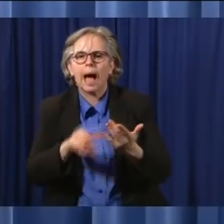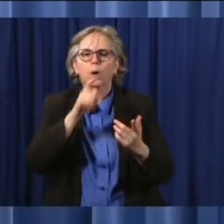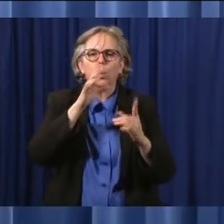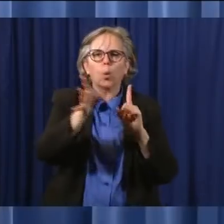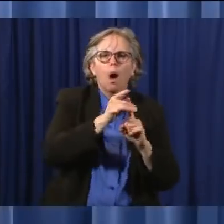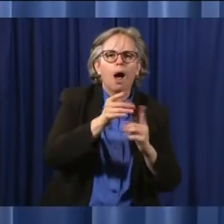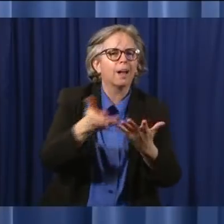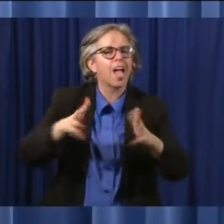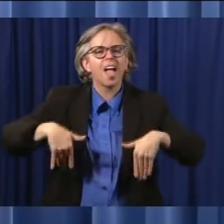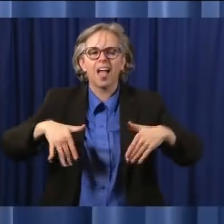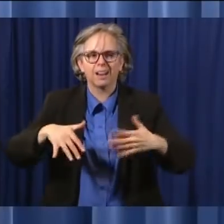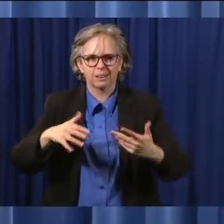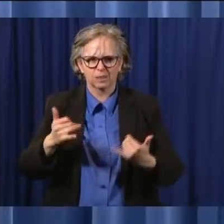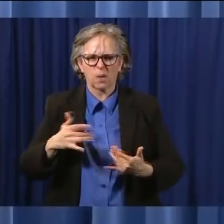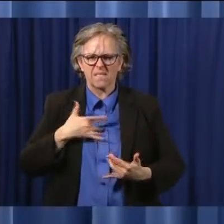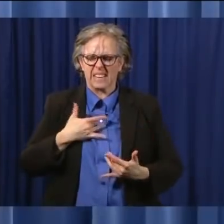higher.